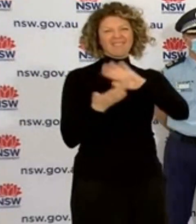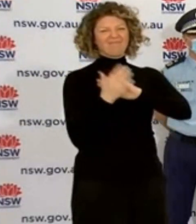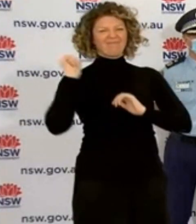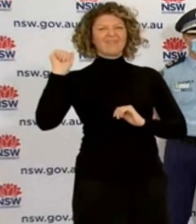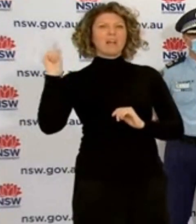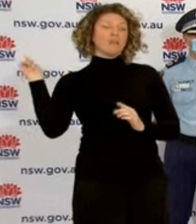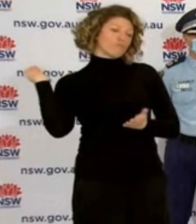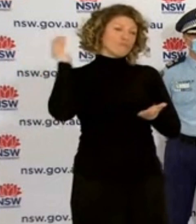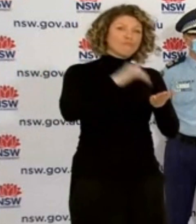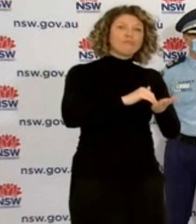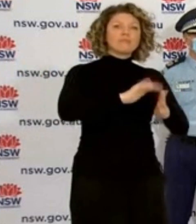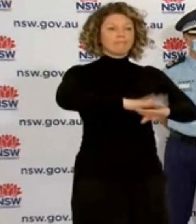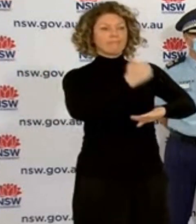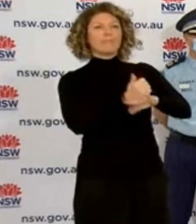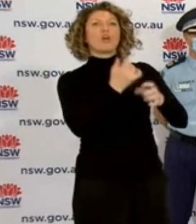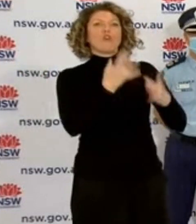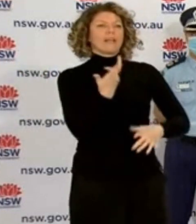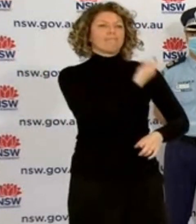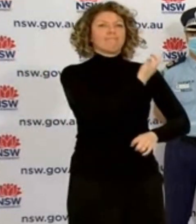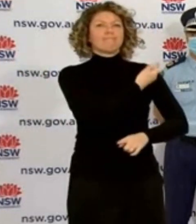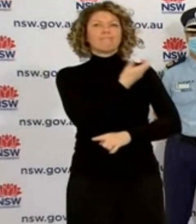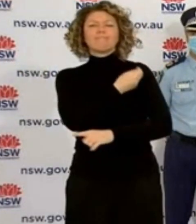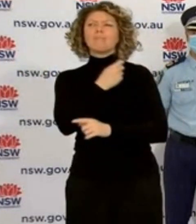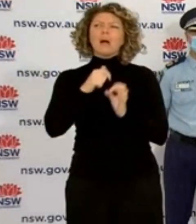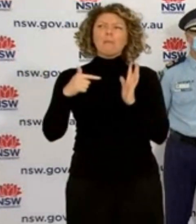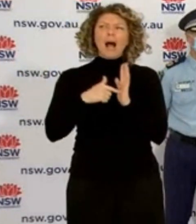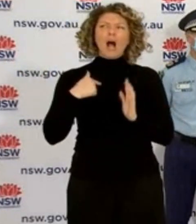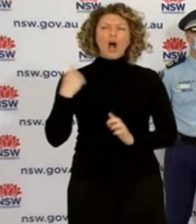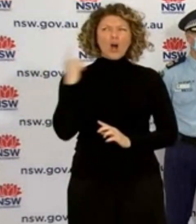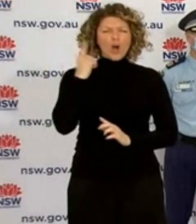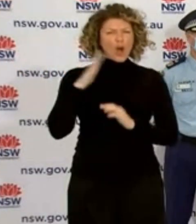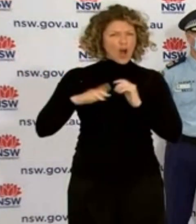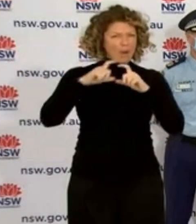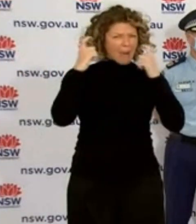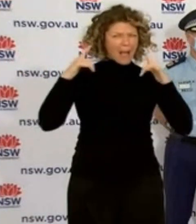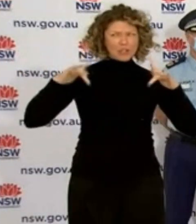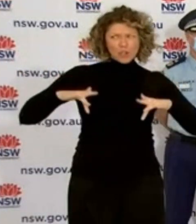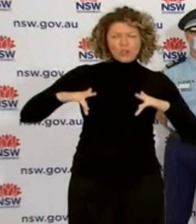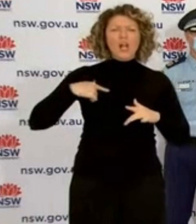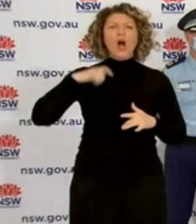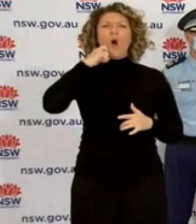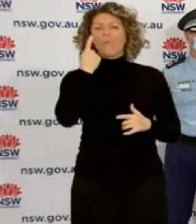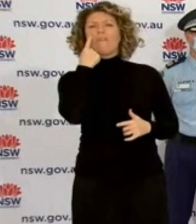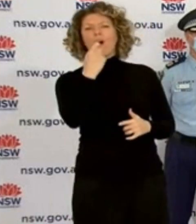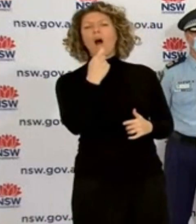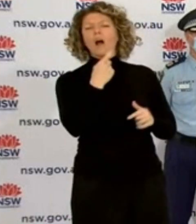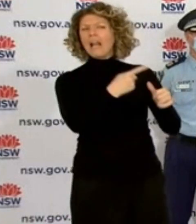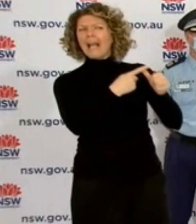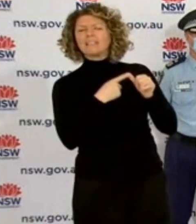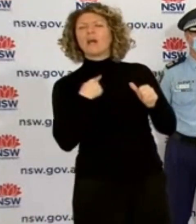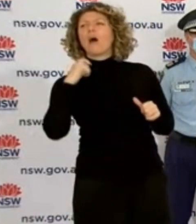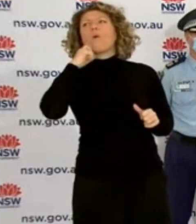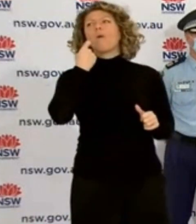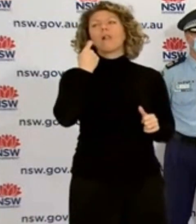in the Walgett area. I'll follow up the issue about masks. I would not expect that there would be shortages of masks, but given you've raised that, we are